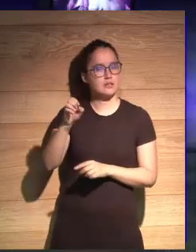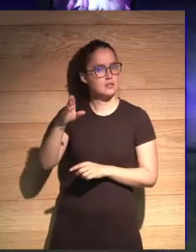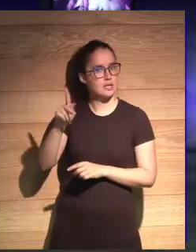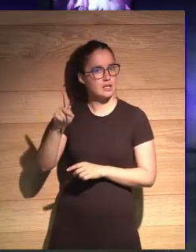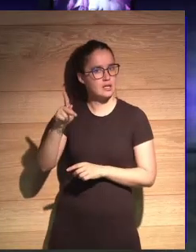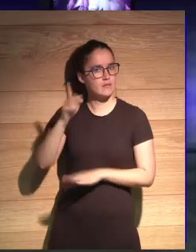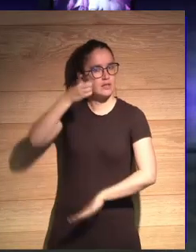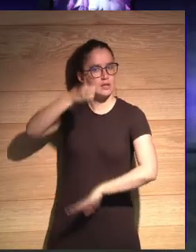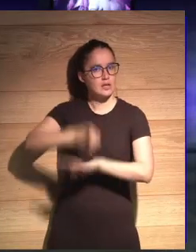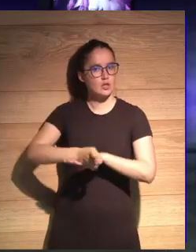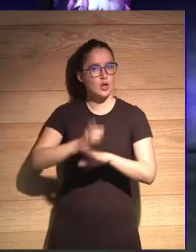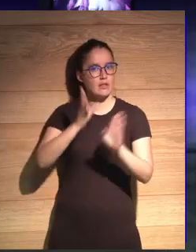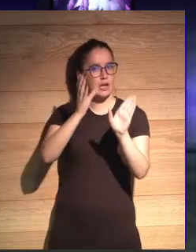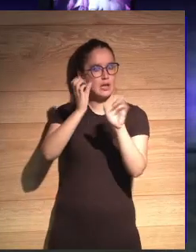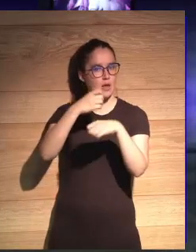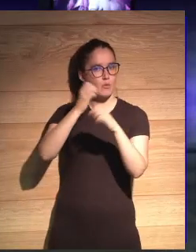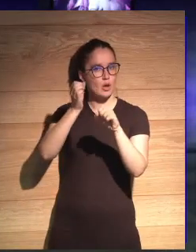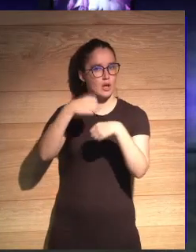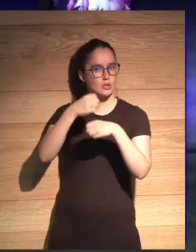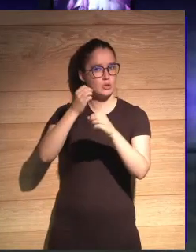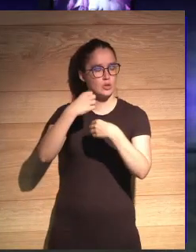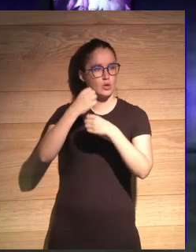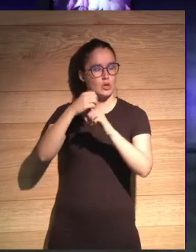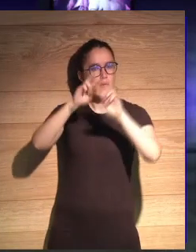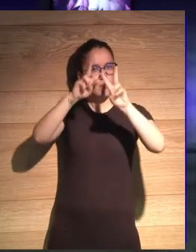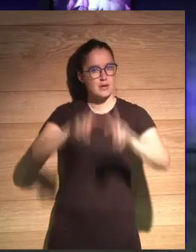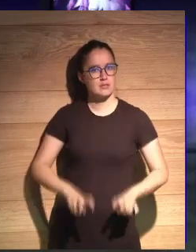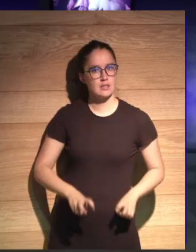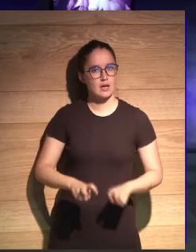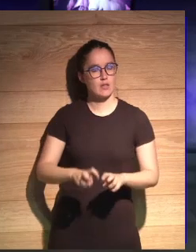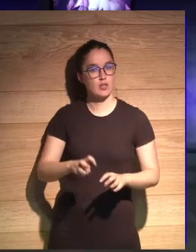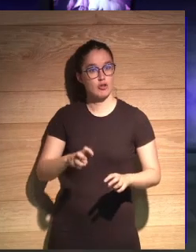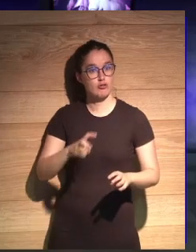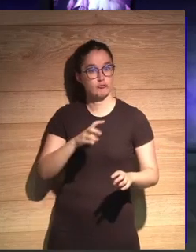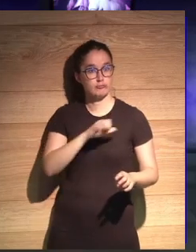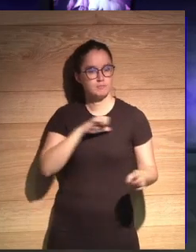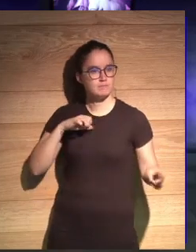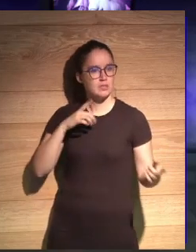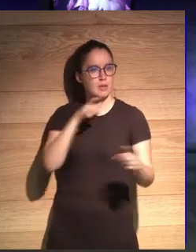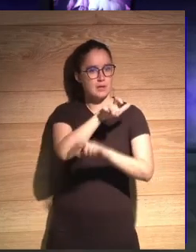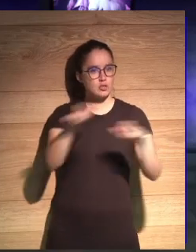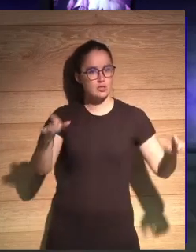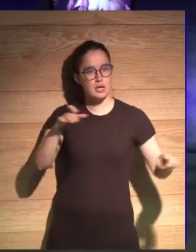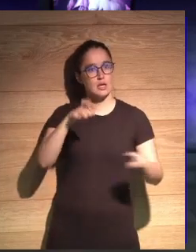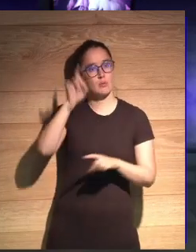Patrick Markin, director of the